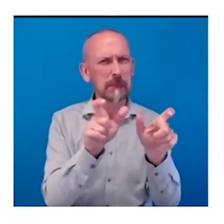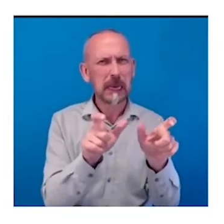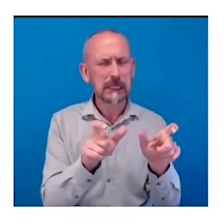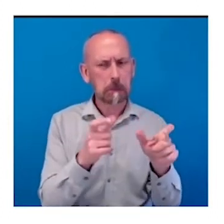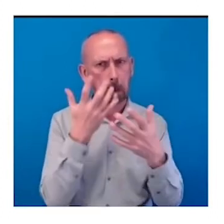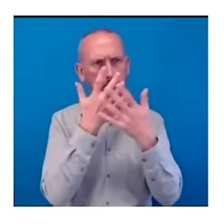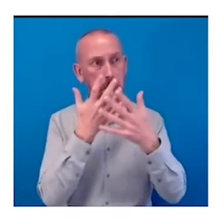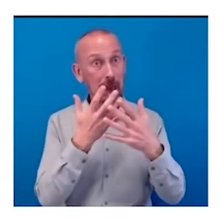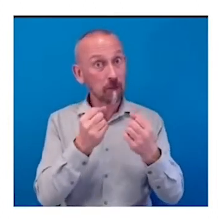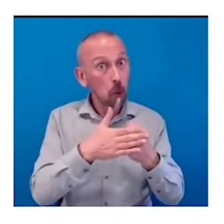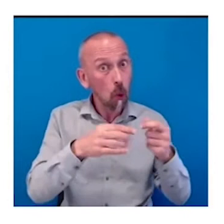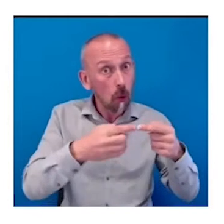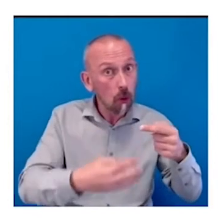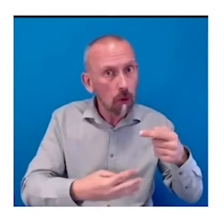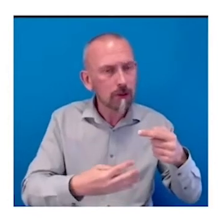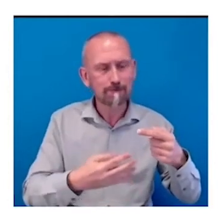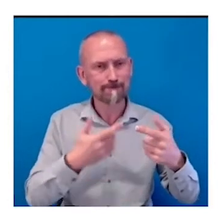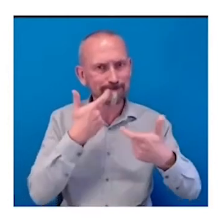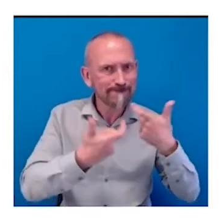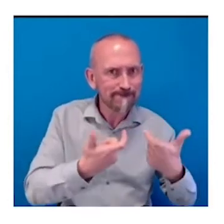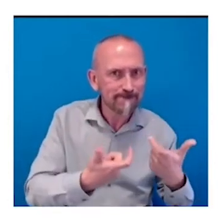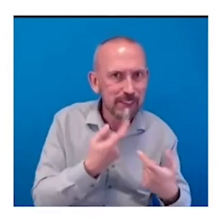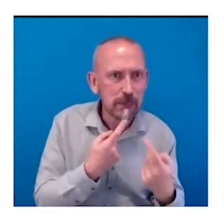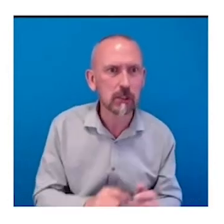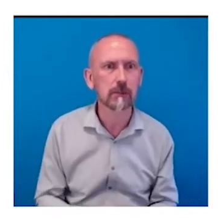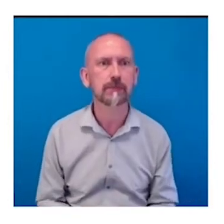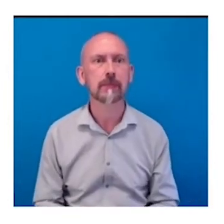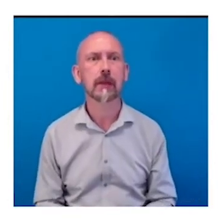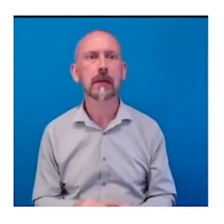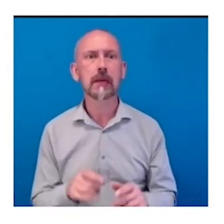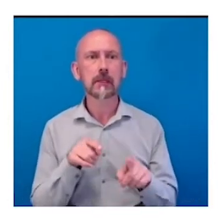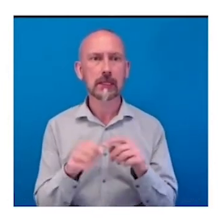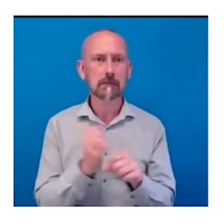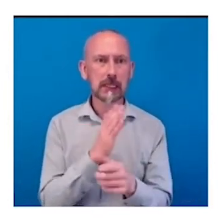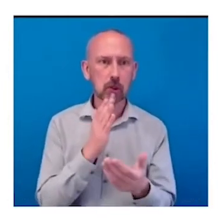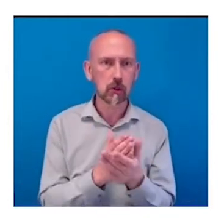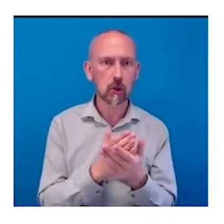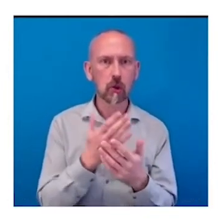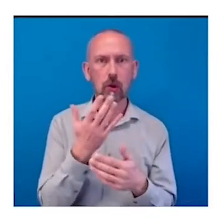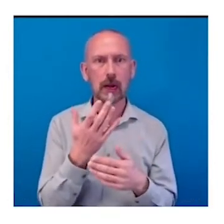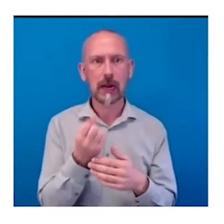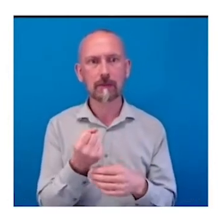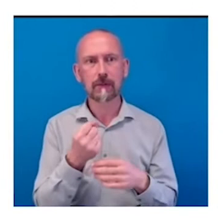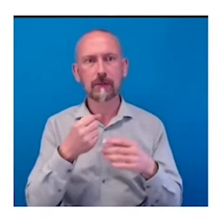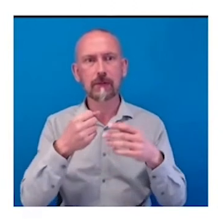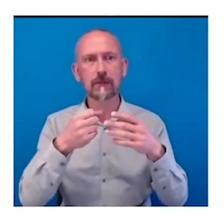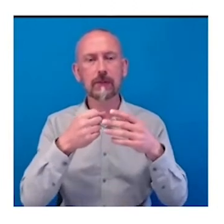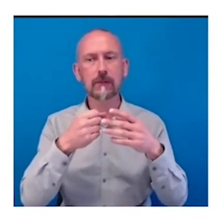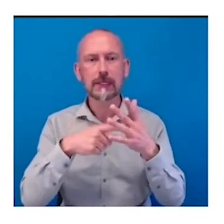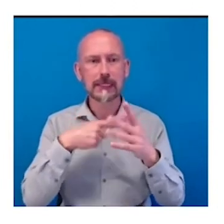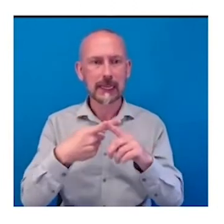need to adjust the cell height and width to ensure all the text you appear is visible in your spreadsheet. Try not to hide any text underneath those